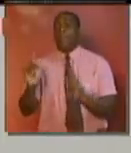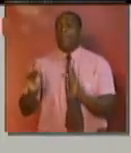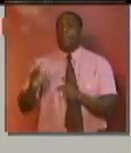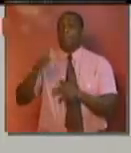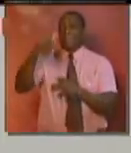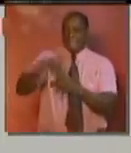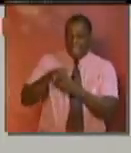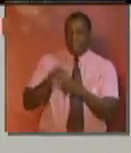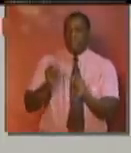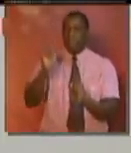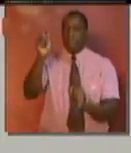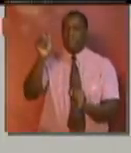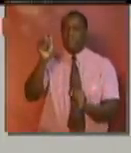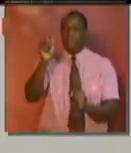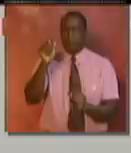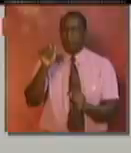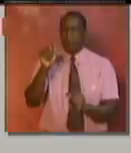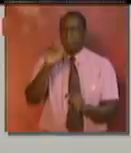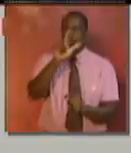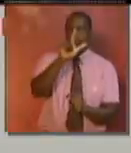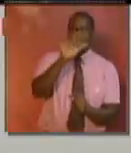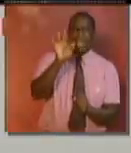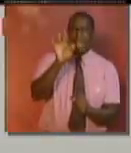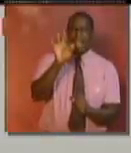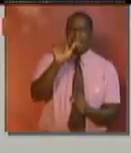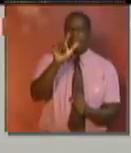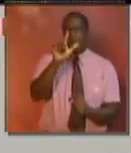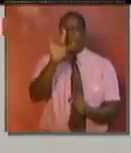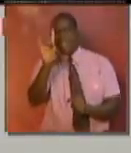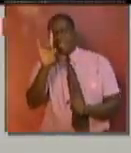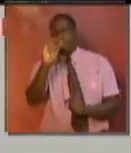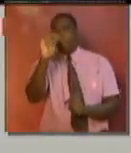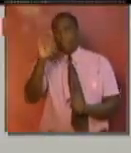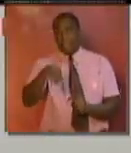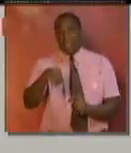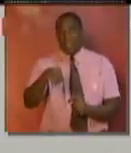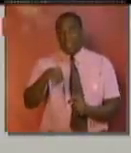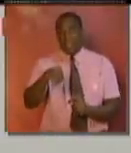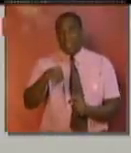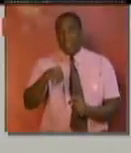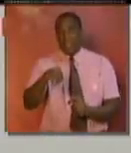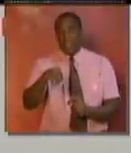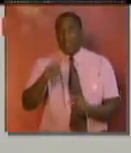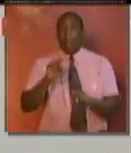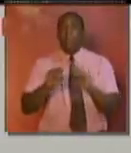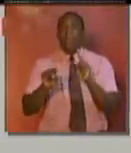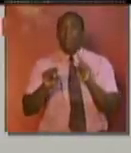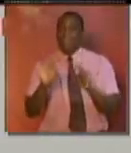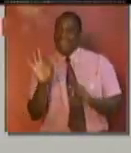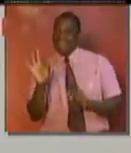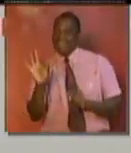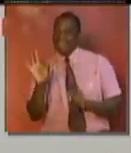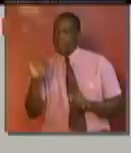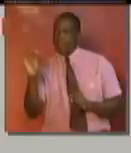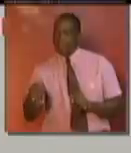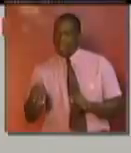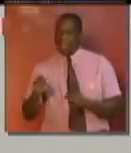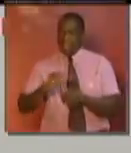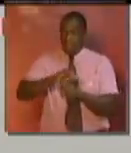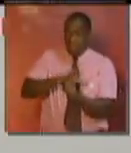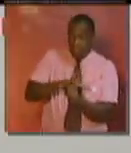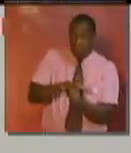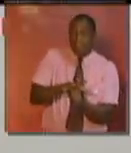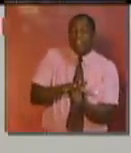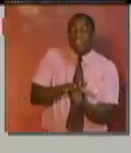about 29% of the total population, but it is about 9% of the total COVID cases. So yes,